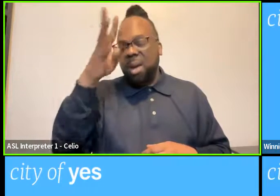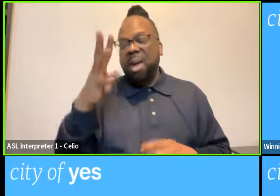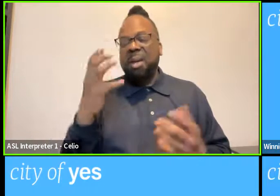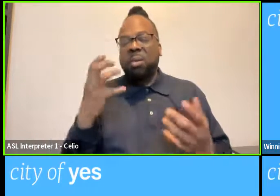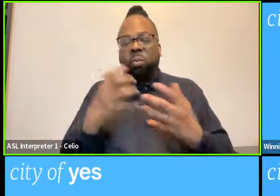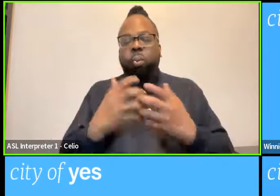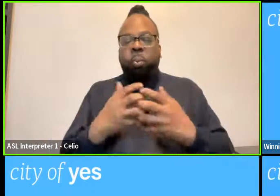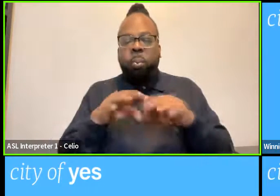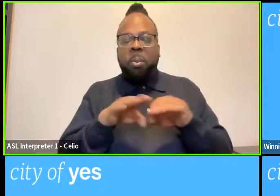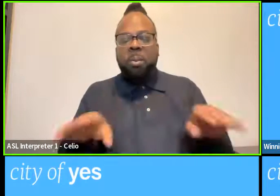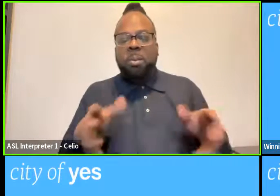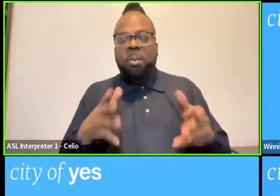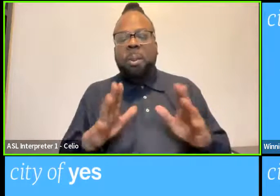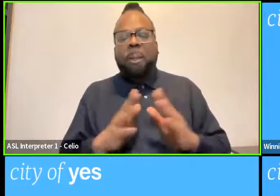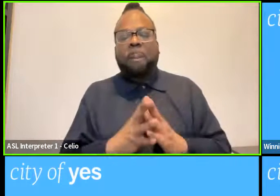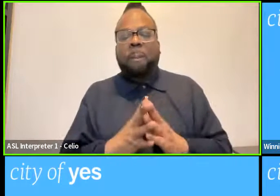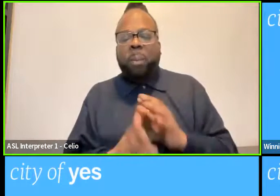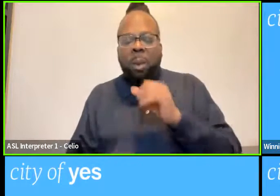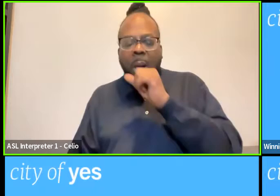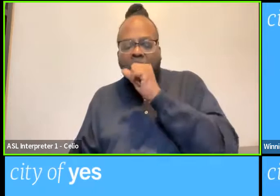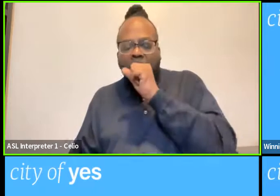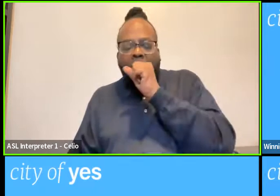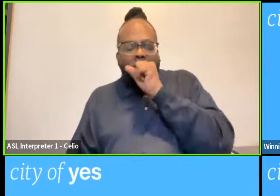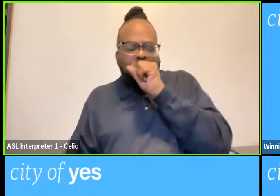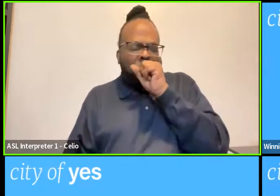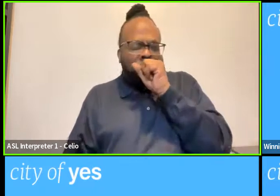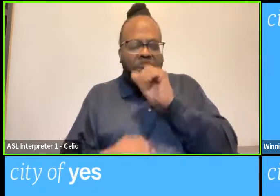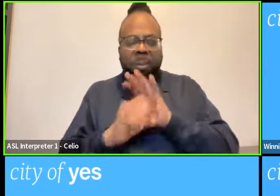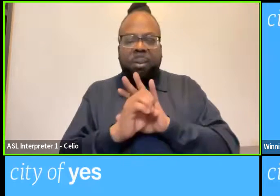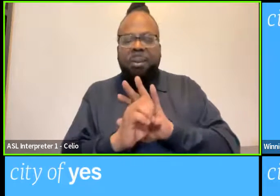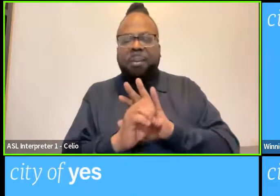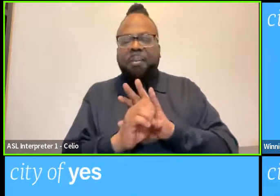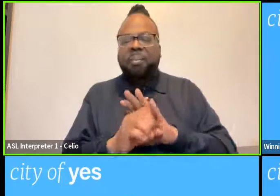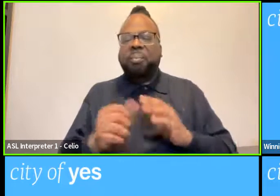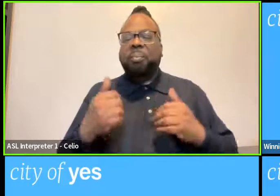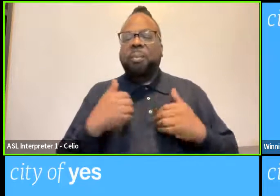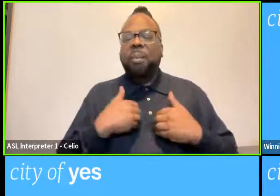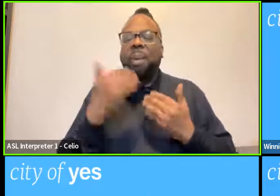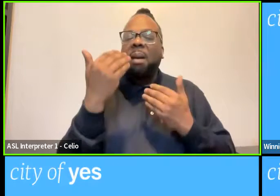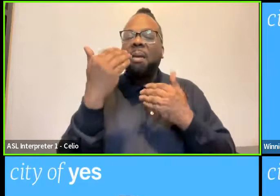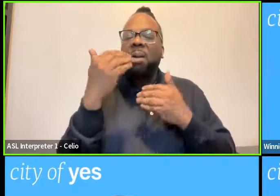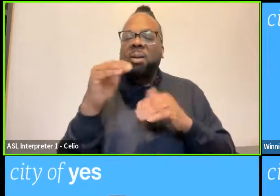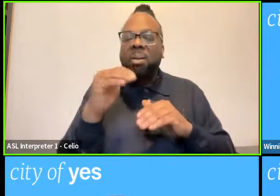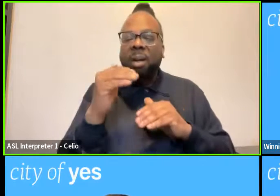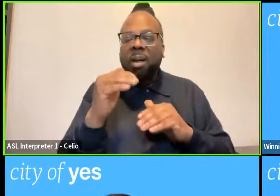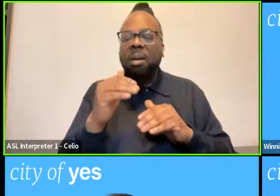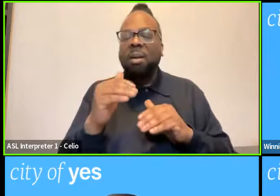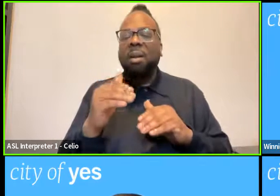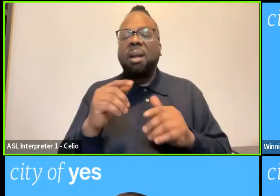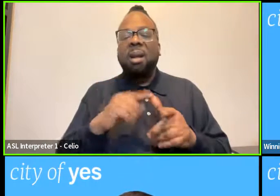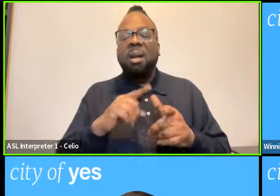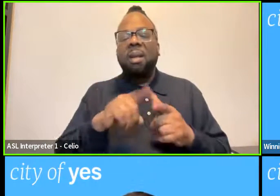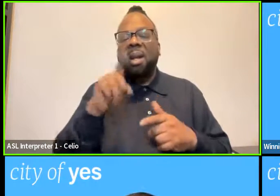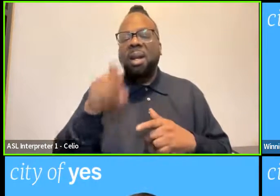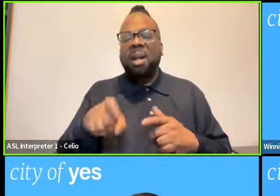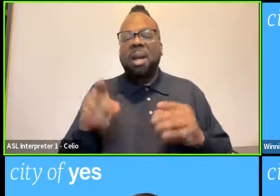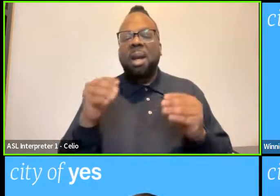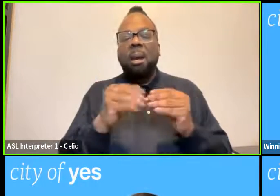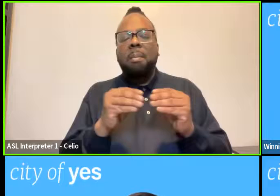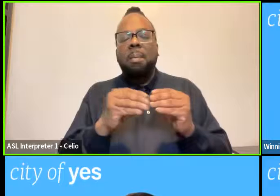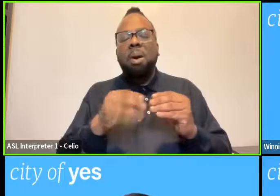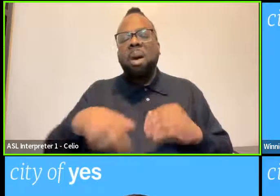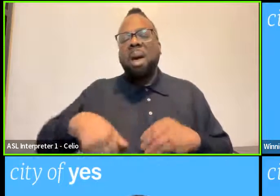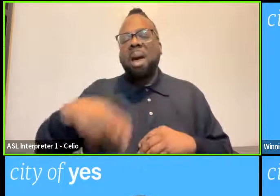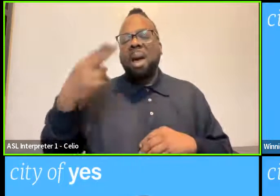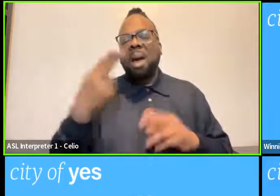like for example, R8B, which is the one we use in the example, had really restrictive building envelopes. And so they needed slightly larger height increases